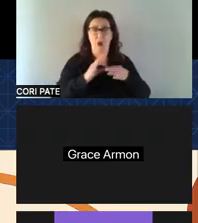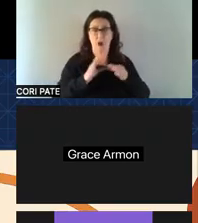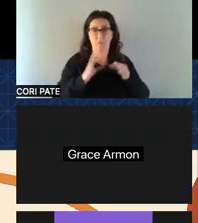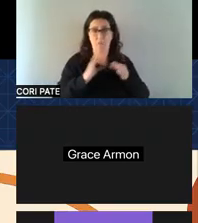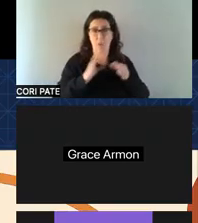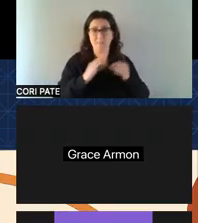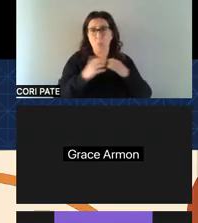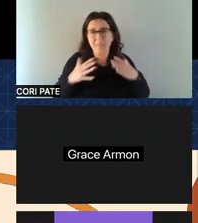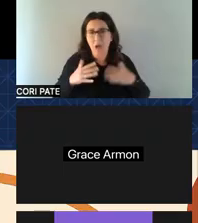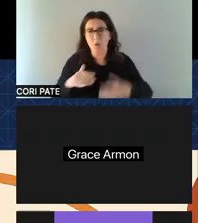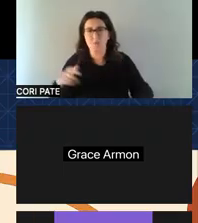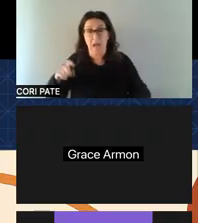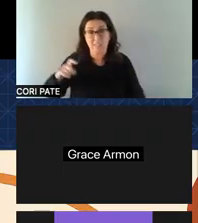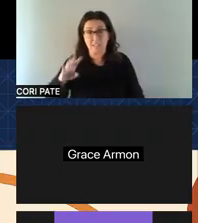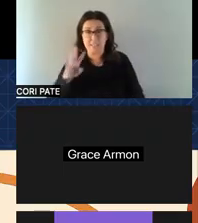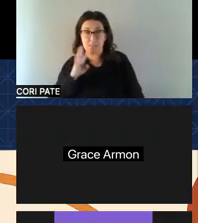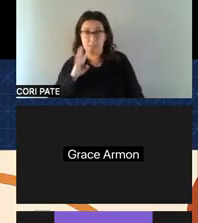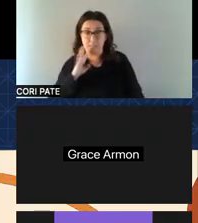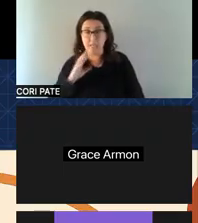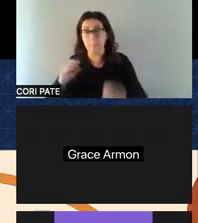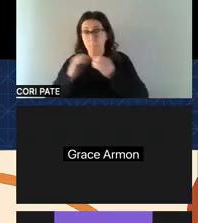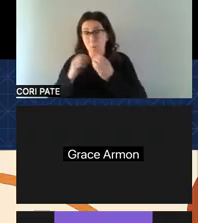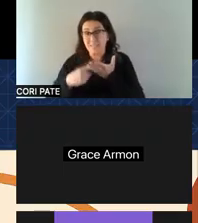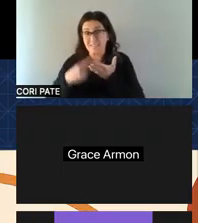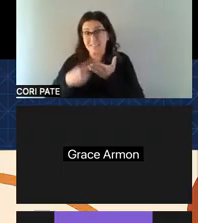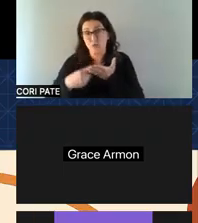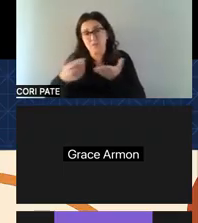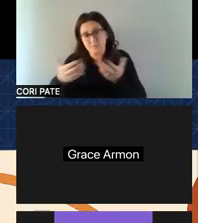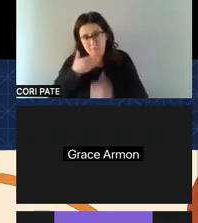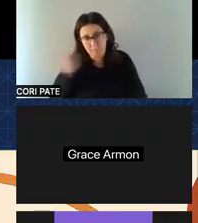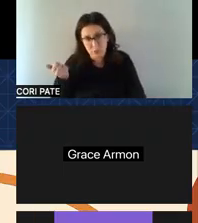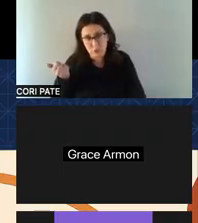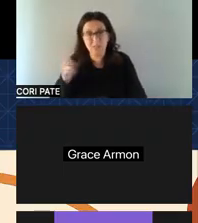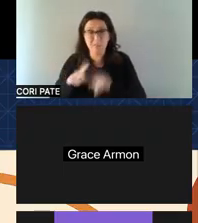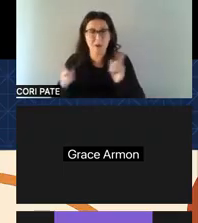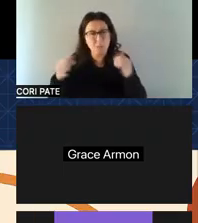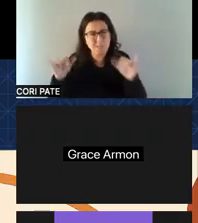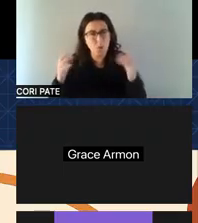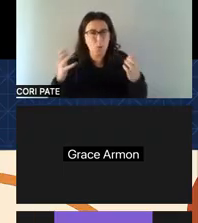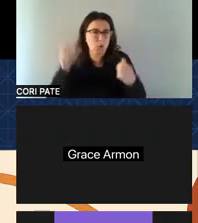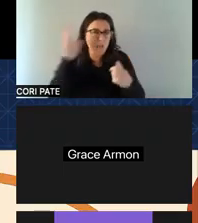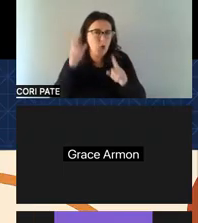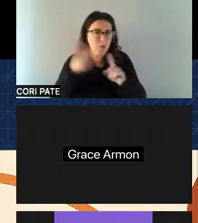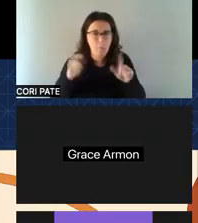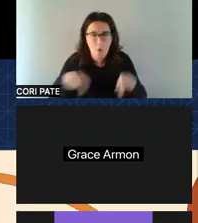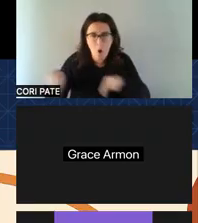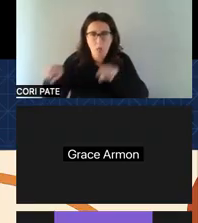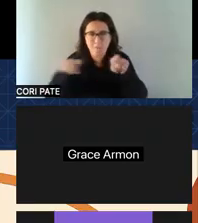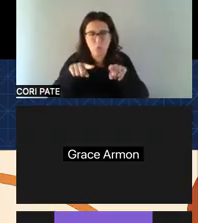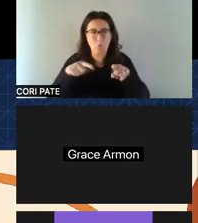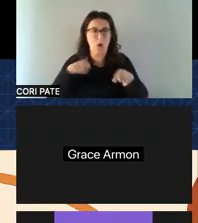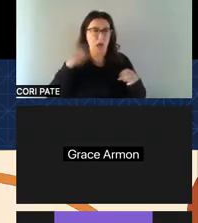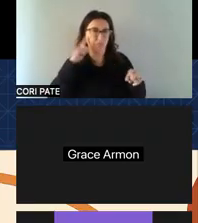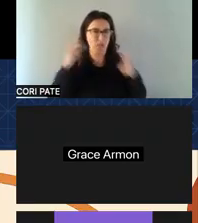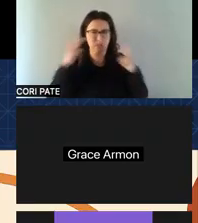these calls. The more discussion, the better, of course. But we still want to hear from everybody. So we're trying to, I think you've seen we've